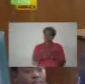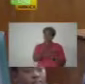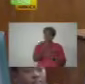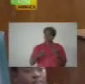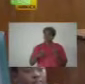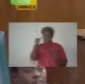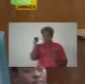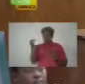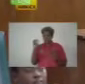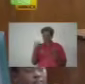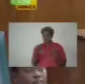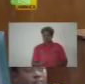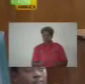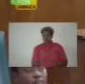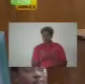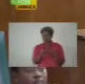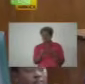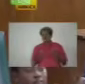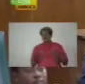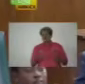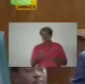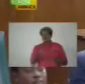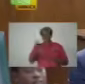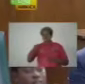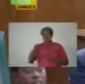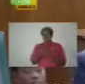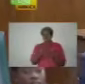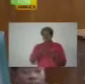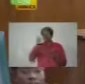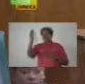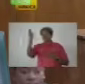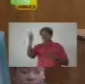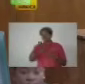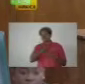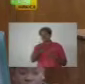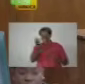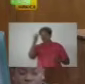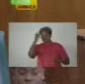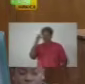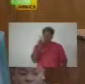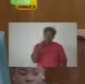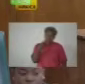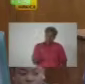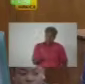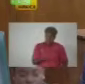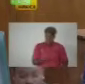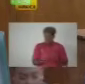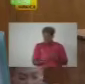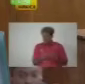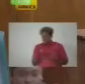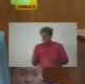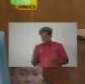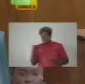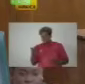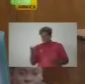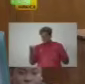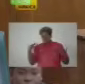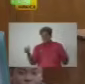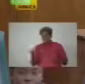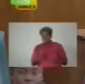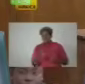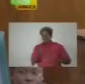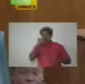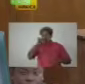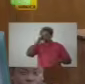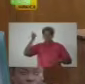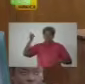ideas. Indeed, in his own budget presentation, the Prime Minister claims that he is the